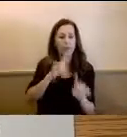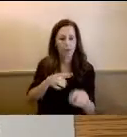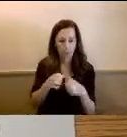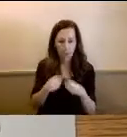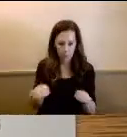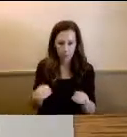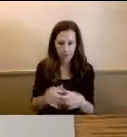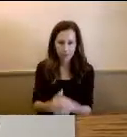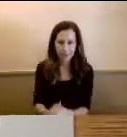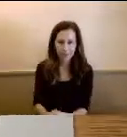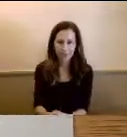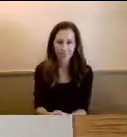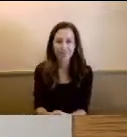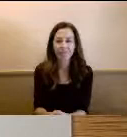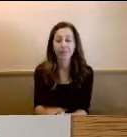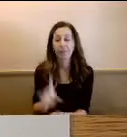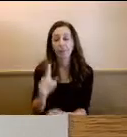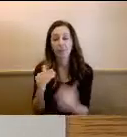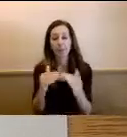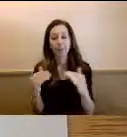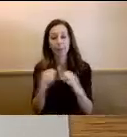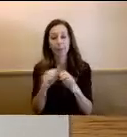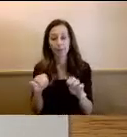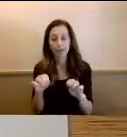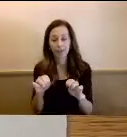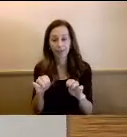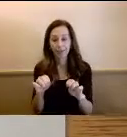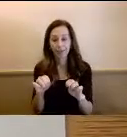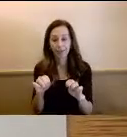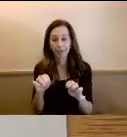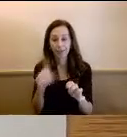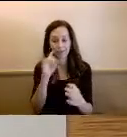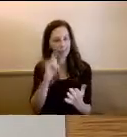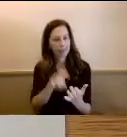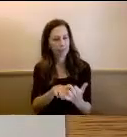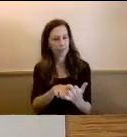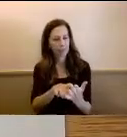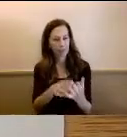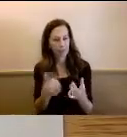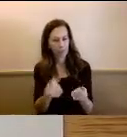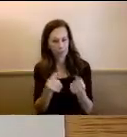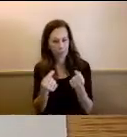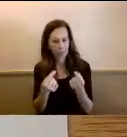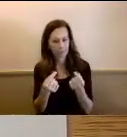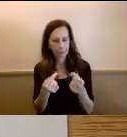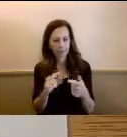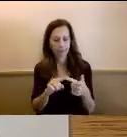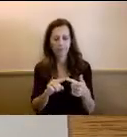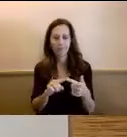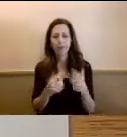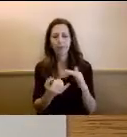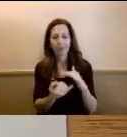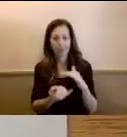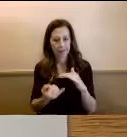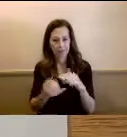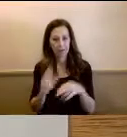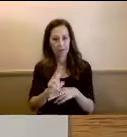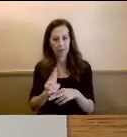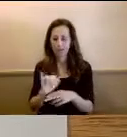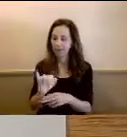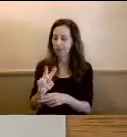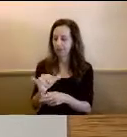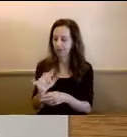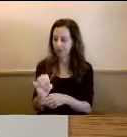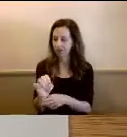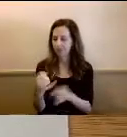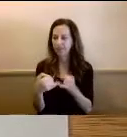equation. For one-step equations, identify the operation, isolate the variable through